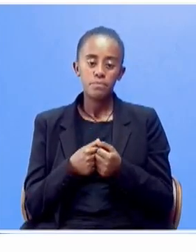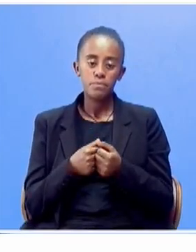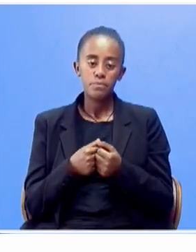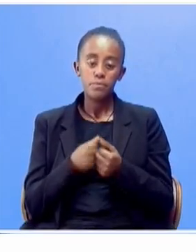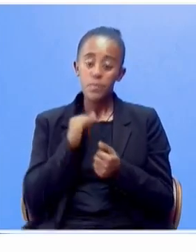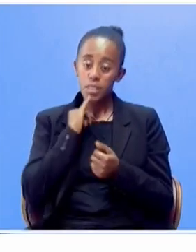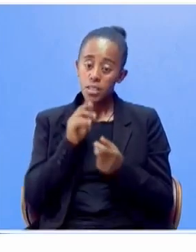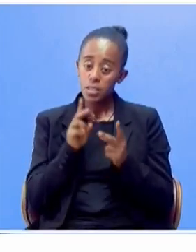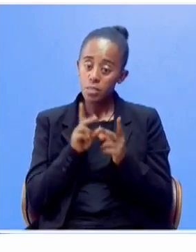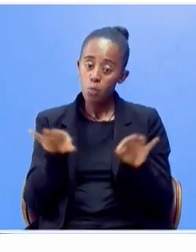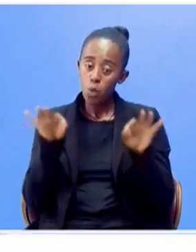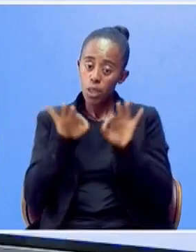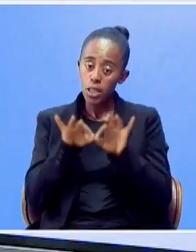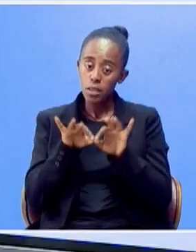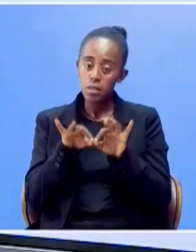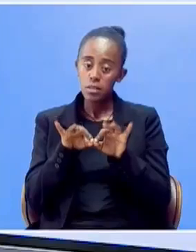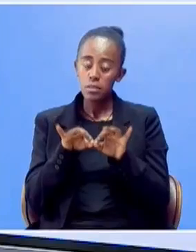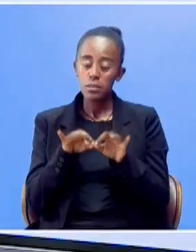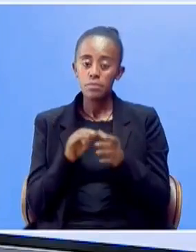is important?